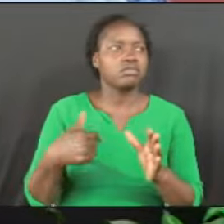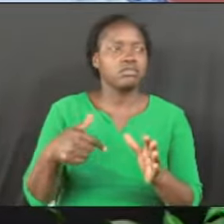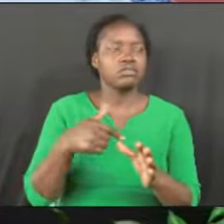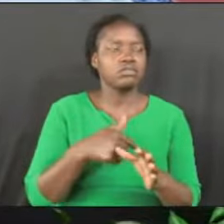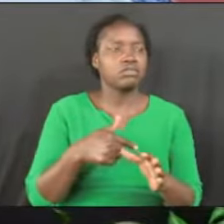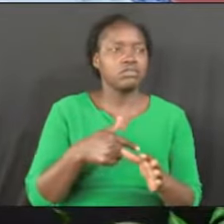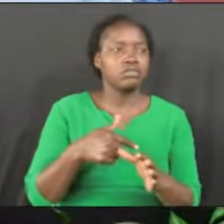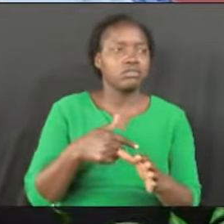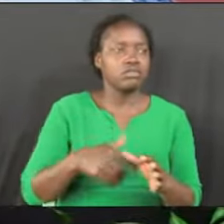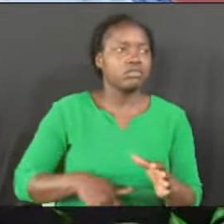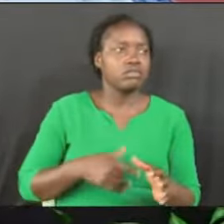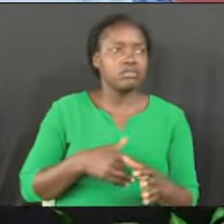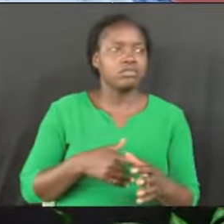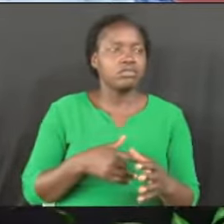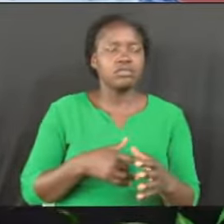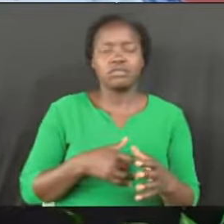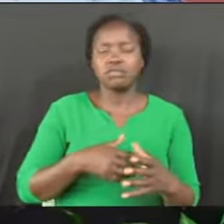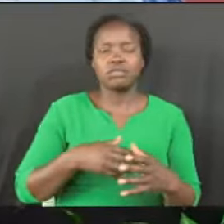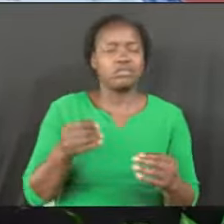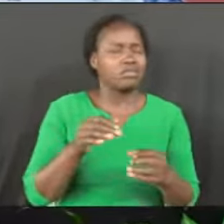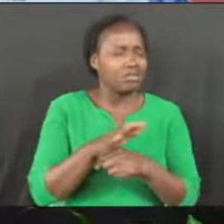egos get inflated.